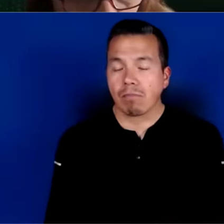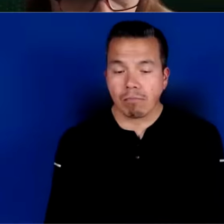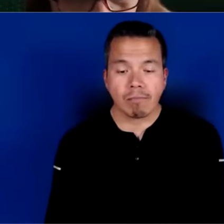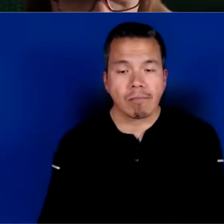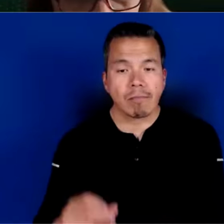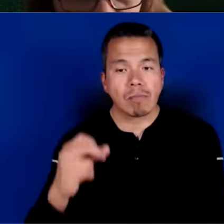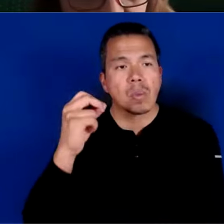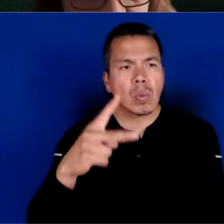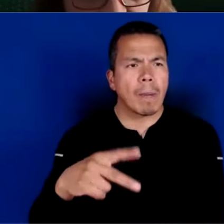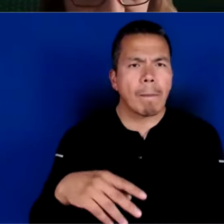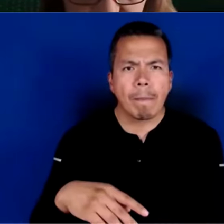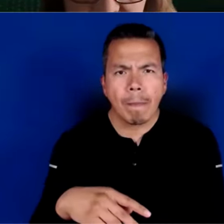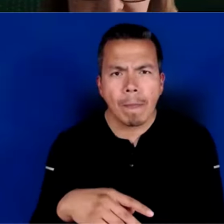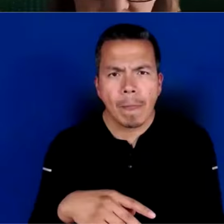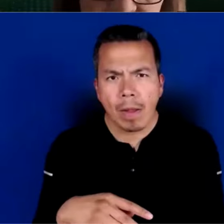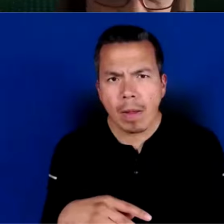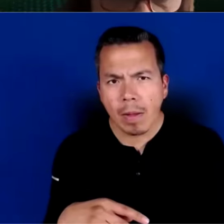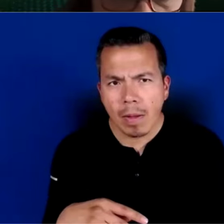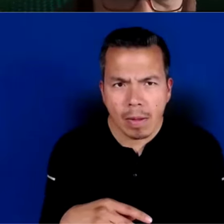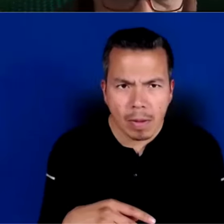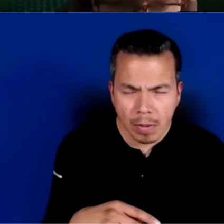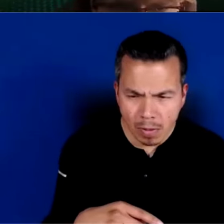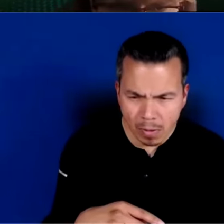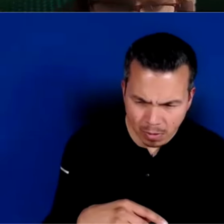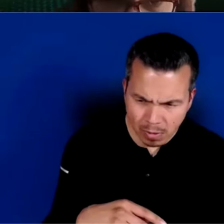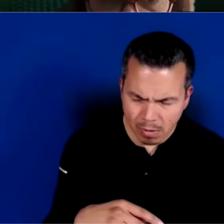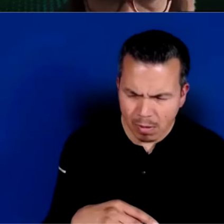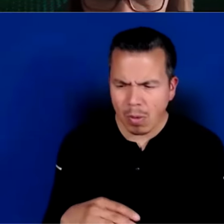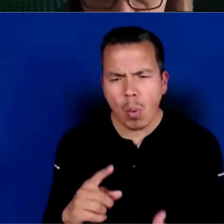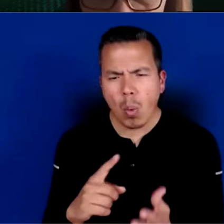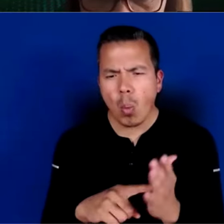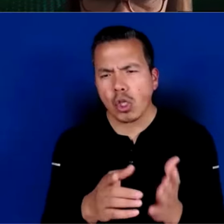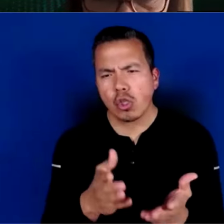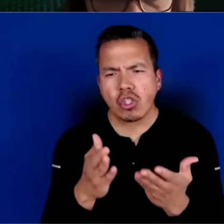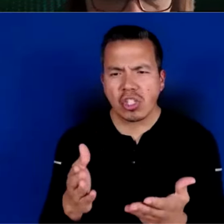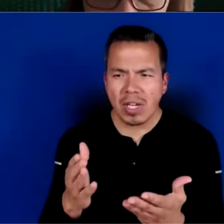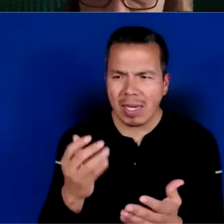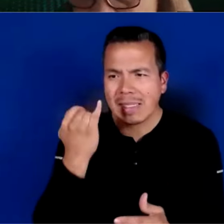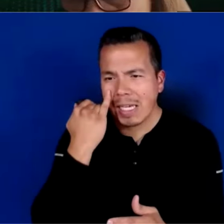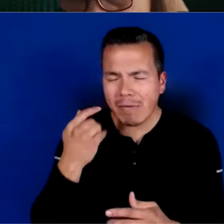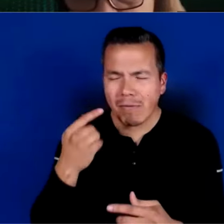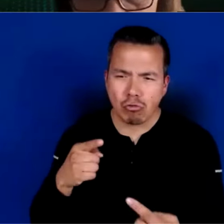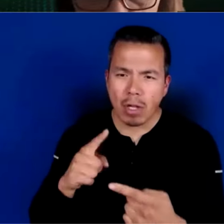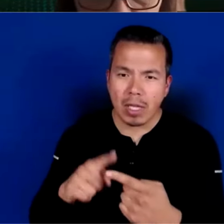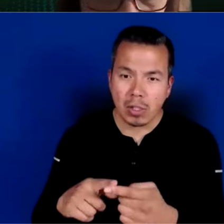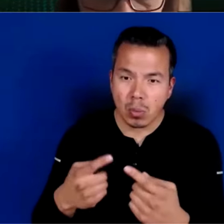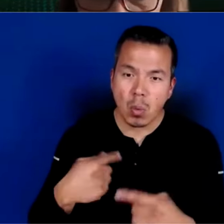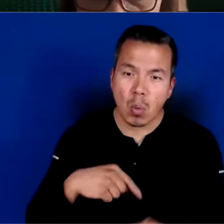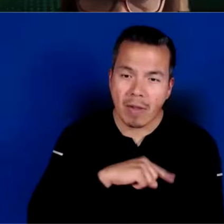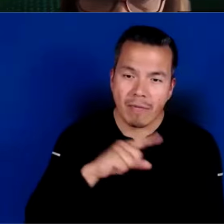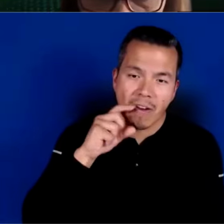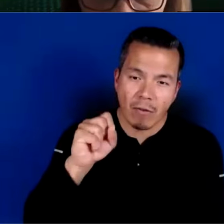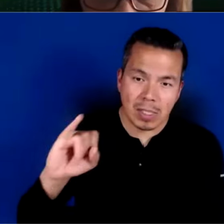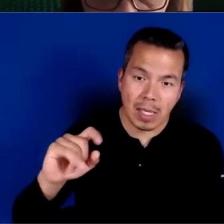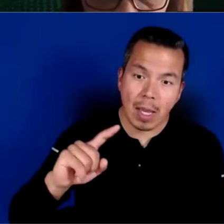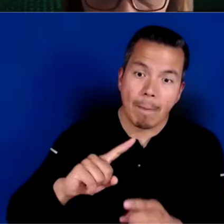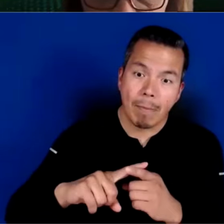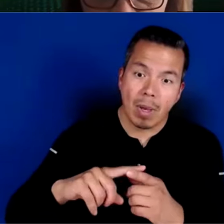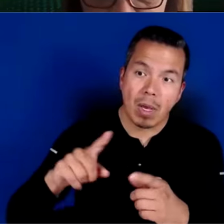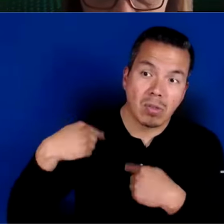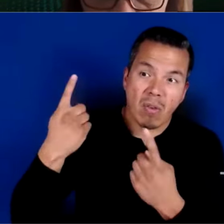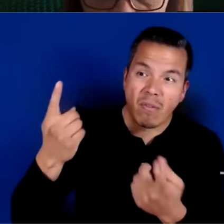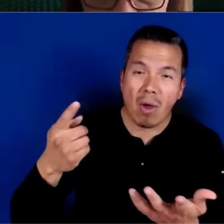Okay. What measures would you suggest when someone's struggling trying to get on SSI? They have all the paperwork, but they're getting kind of